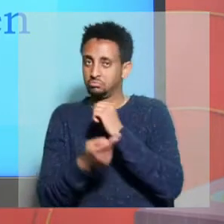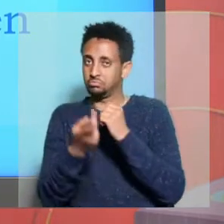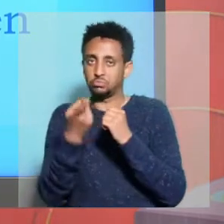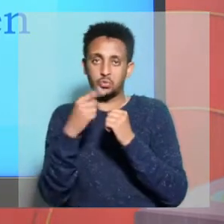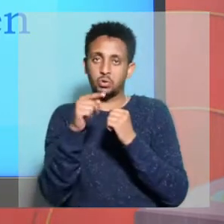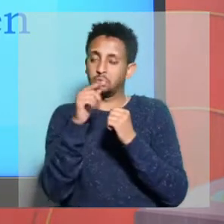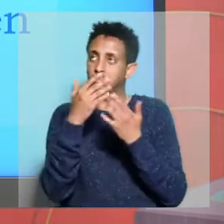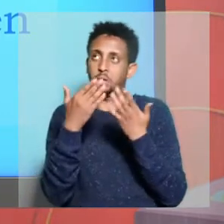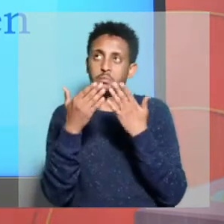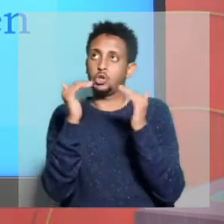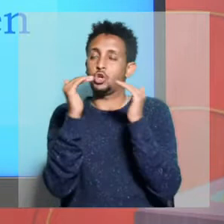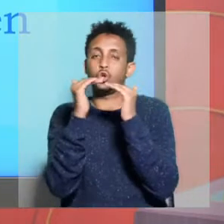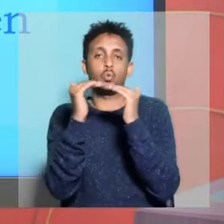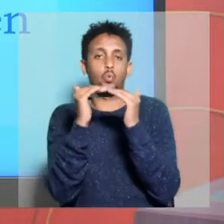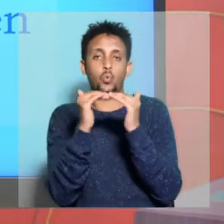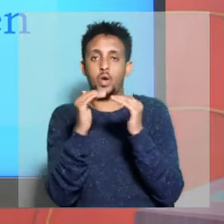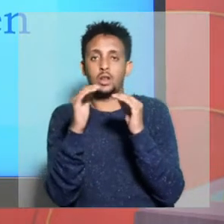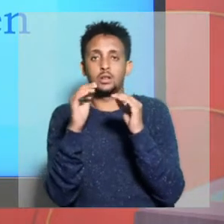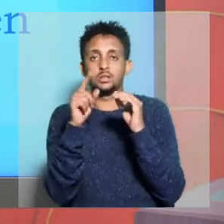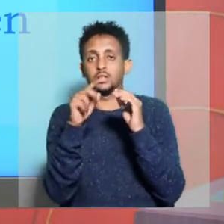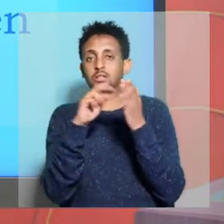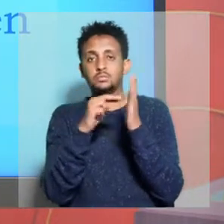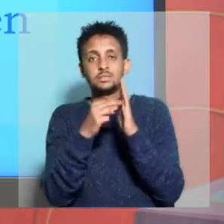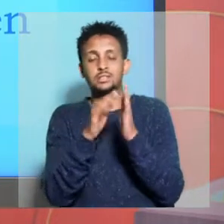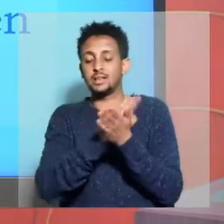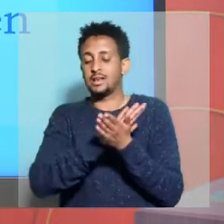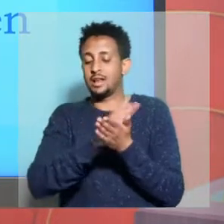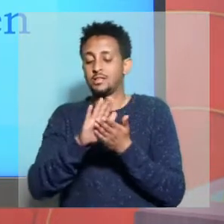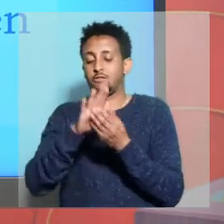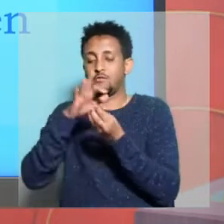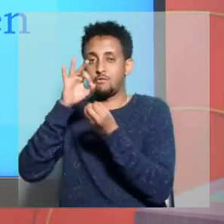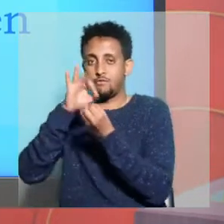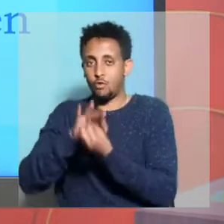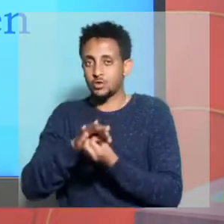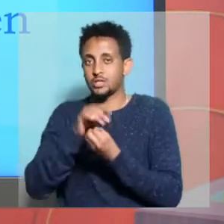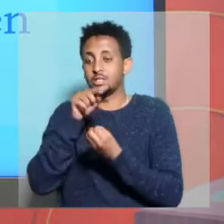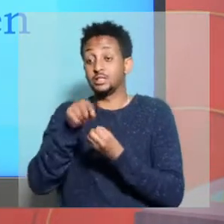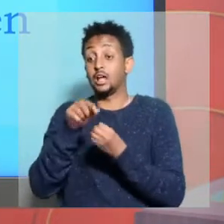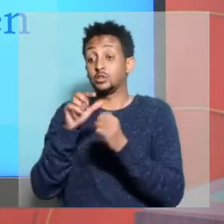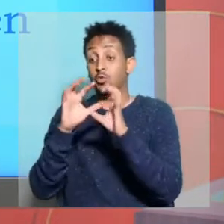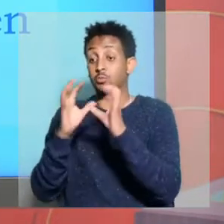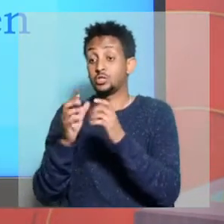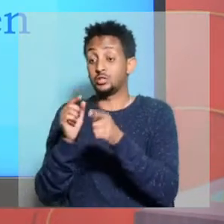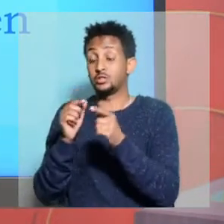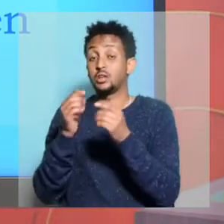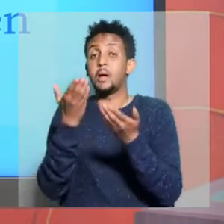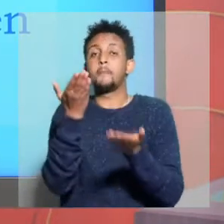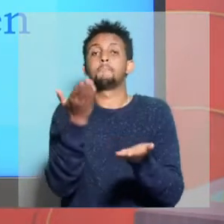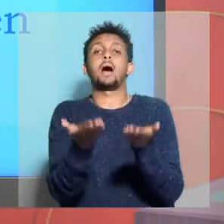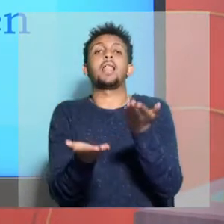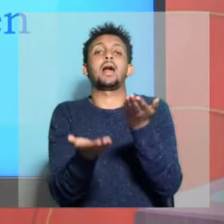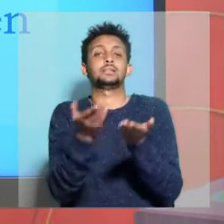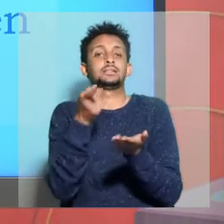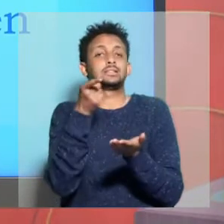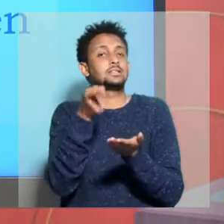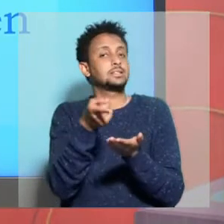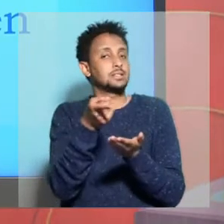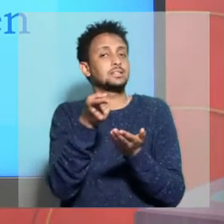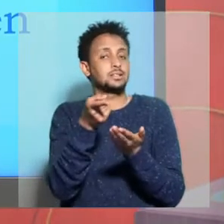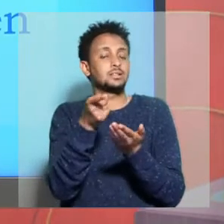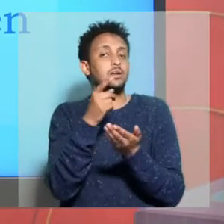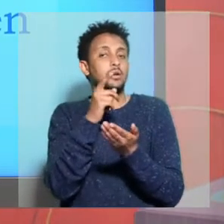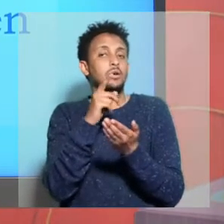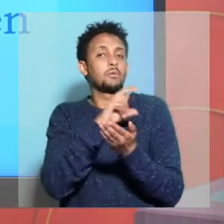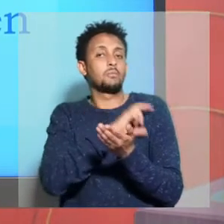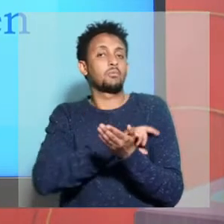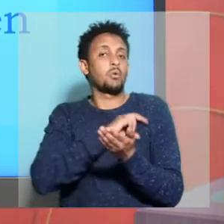bridge should be in a state of balance. That means the net force exerted on that object should be balanced so that it has a proper